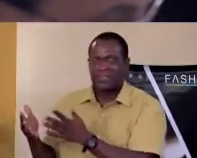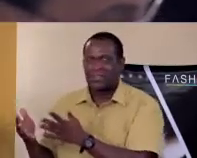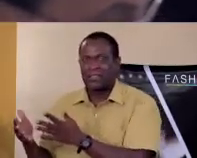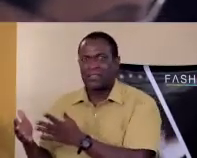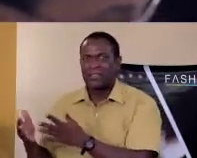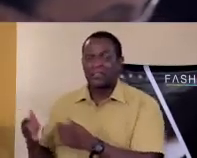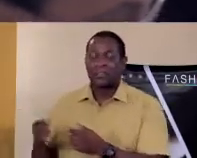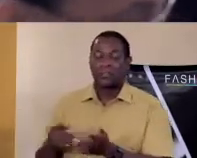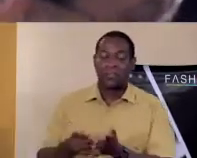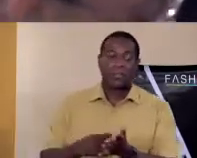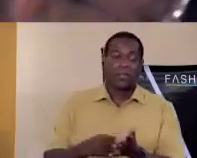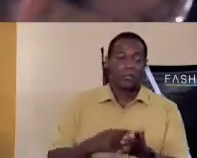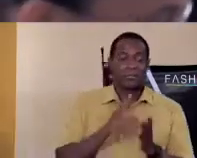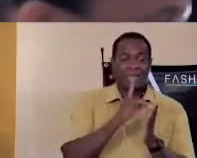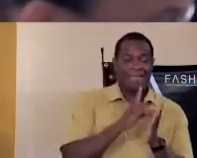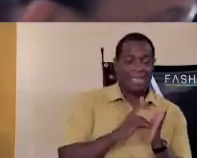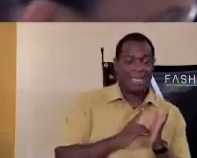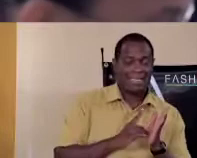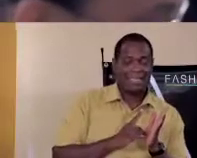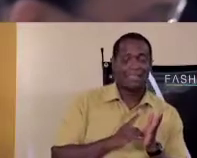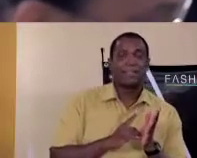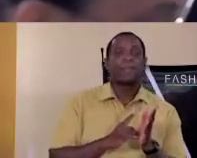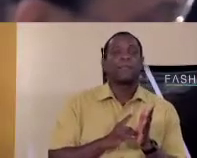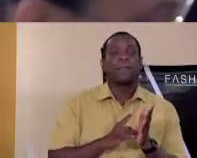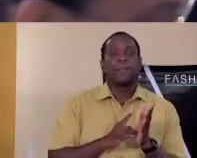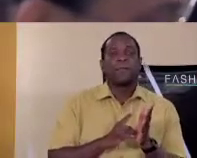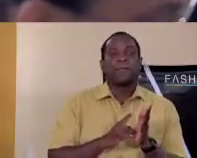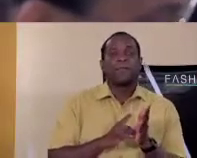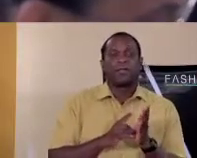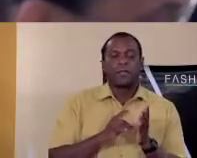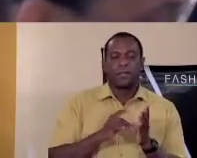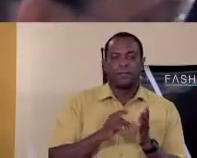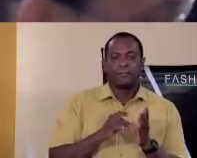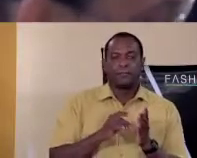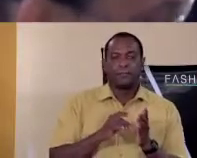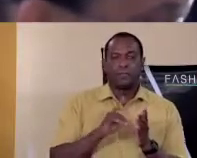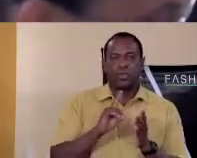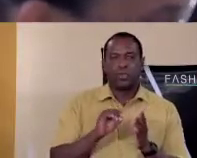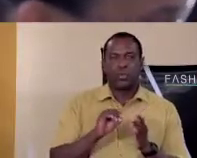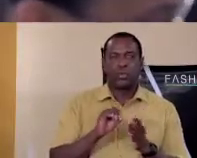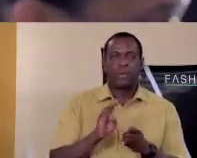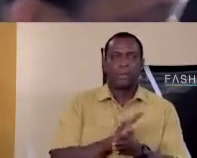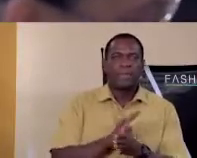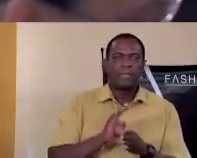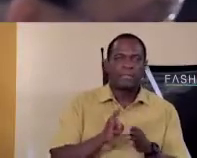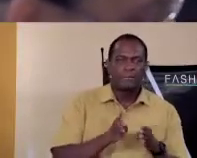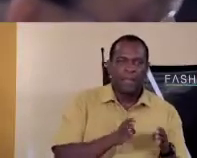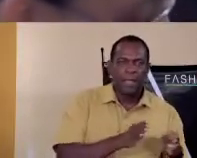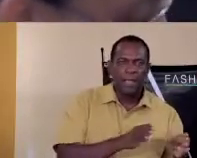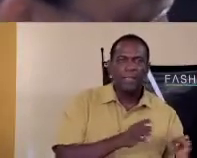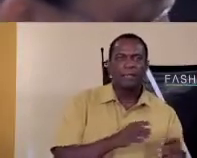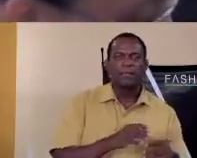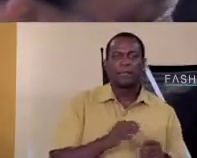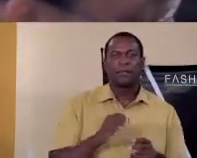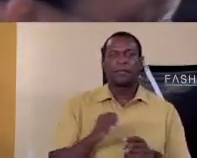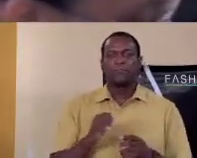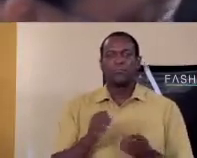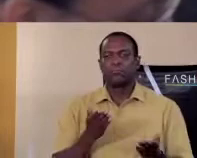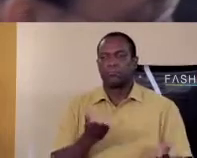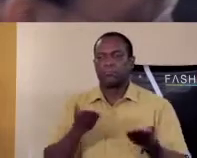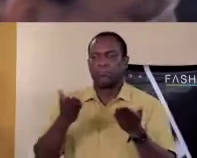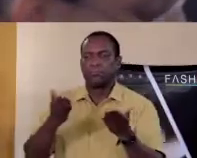your business proposals, your marketing, your research, and they're saying, no, we don't want the local, because